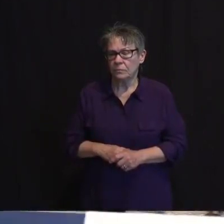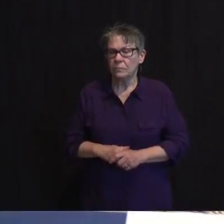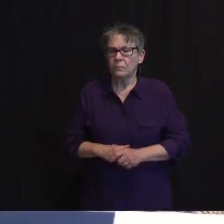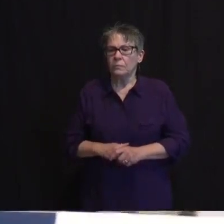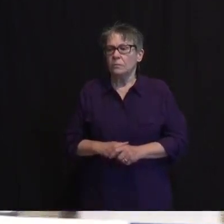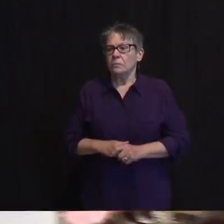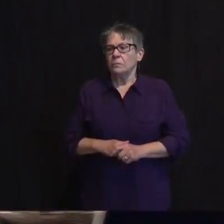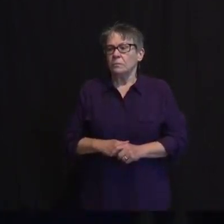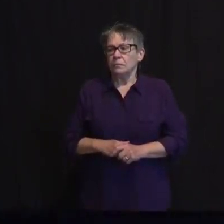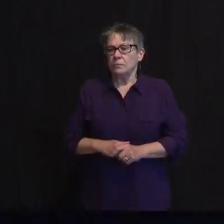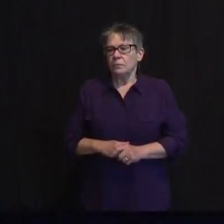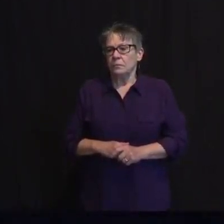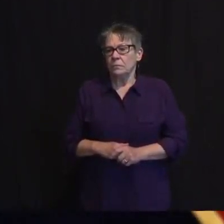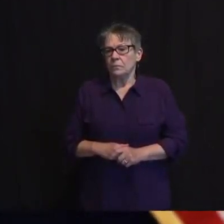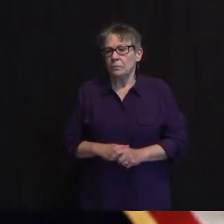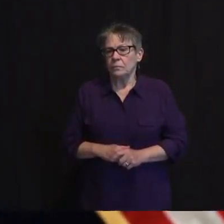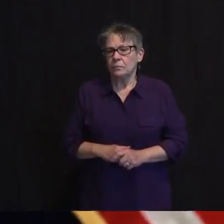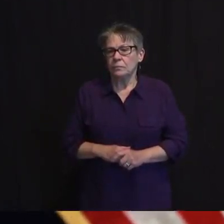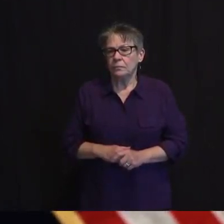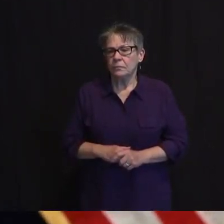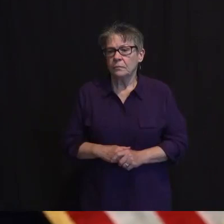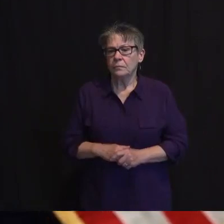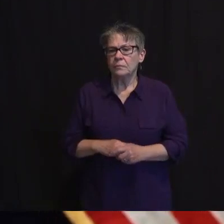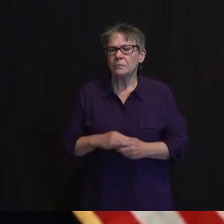while you're doing that, is a question, is it